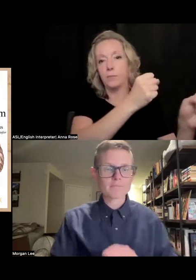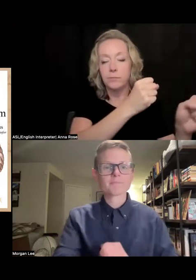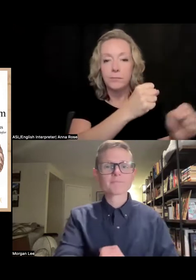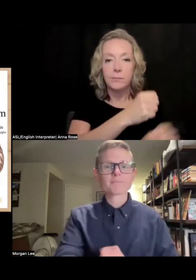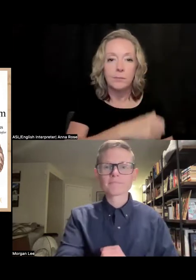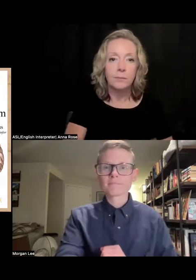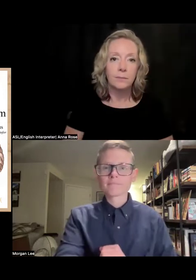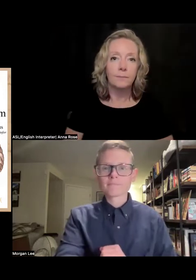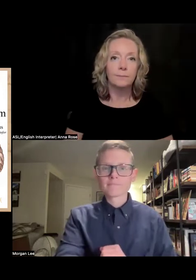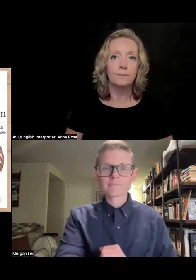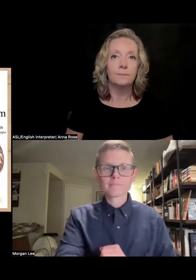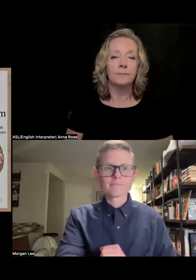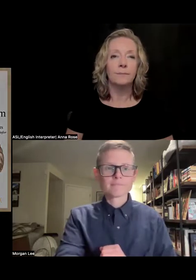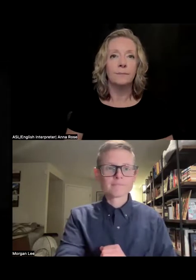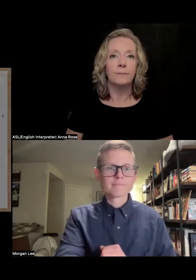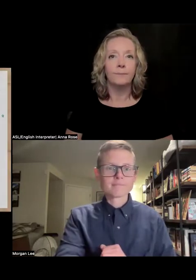way.